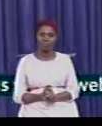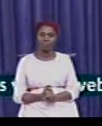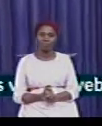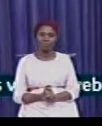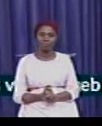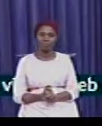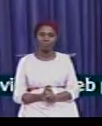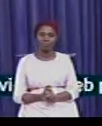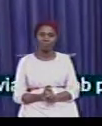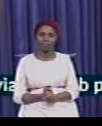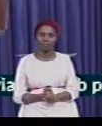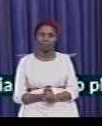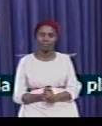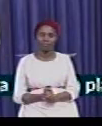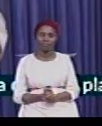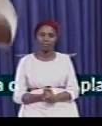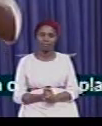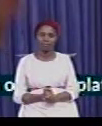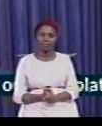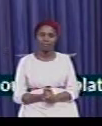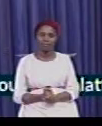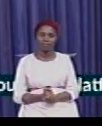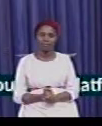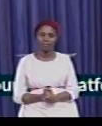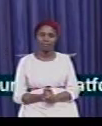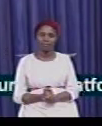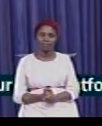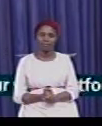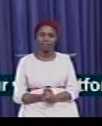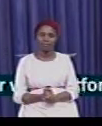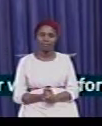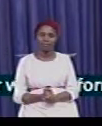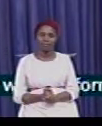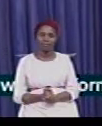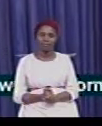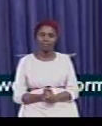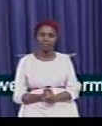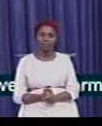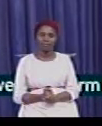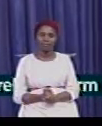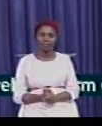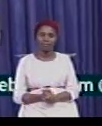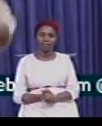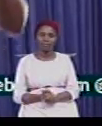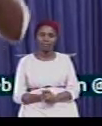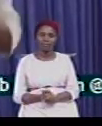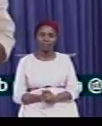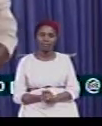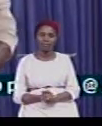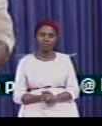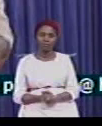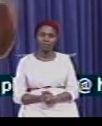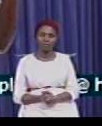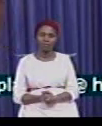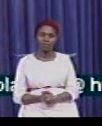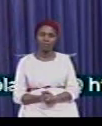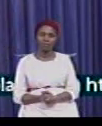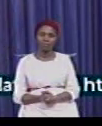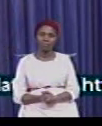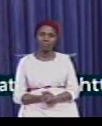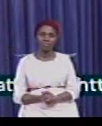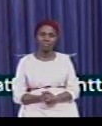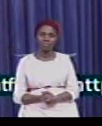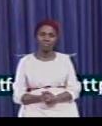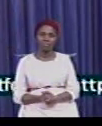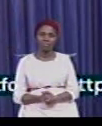me tumi kasampa no wo nipa dom wo bra me mfere nte ye makoma so ade pa ye ha me na nu aye kwa workers program